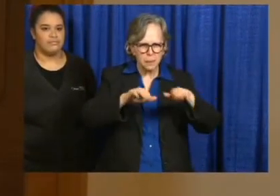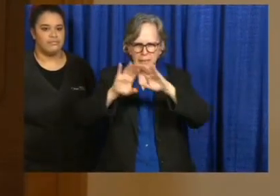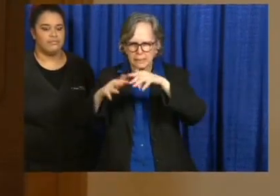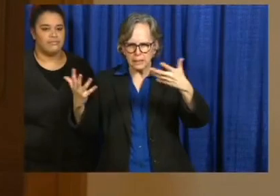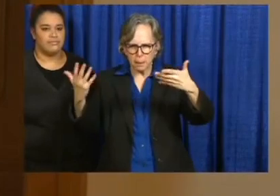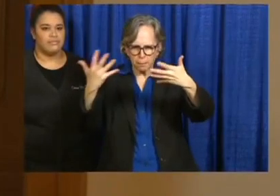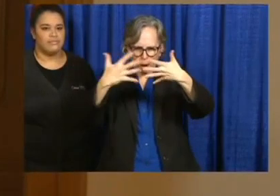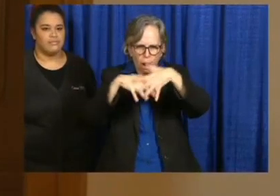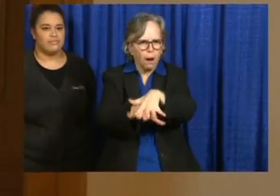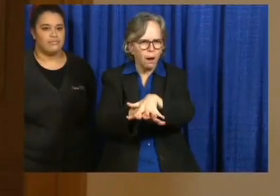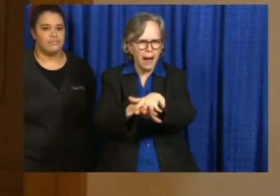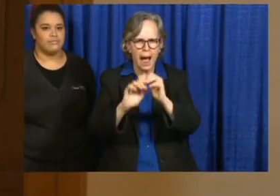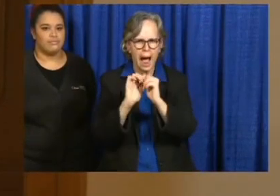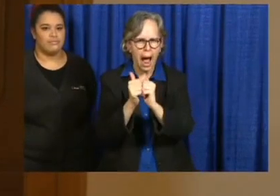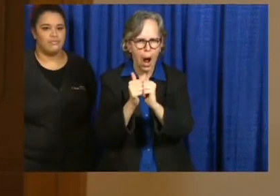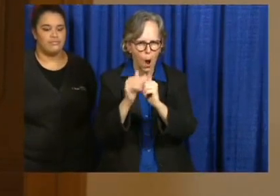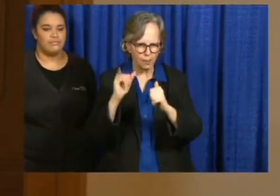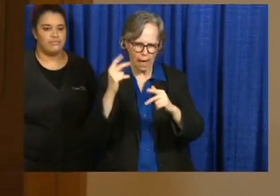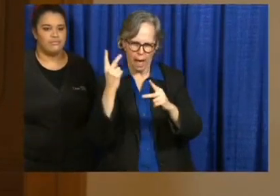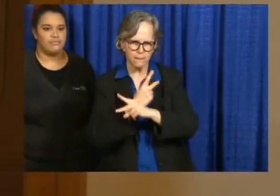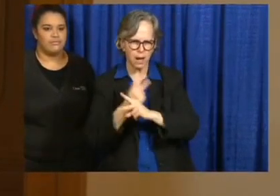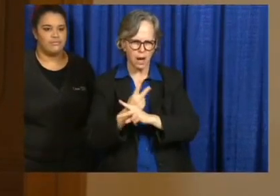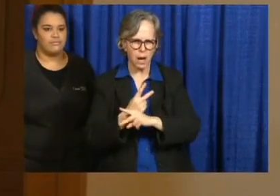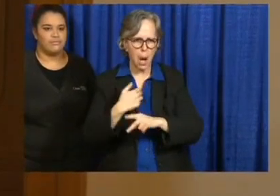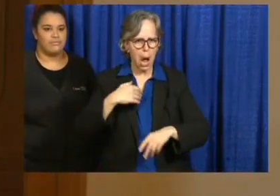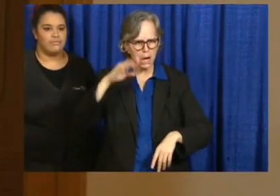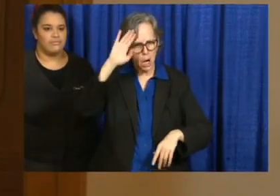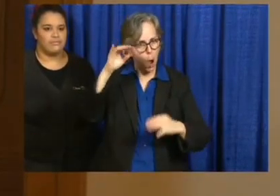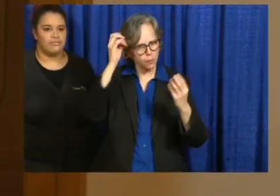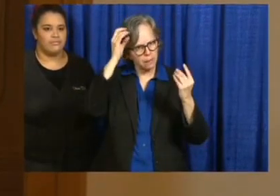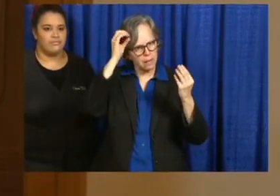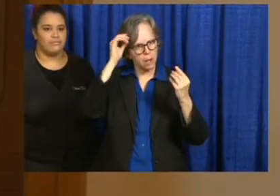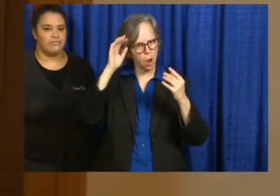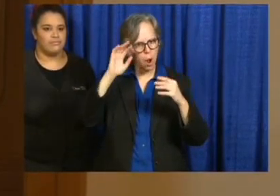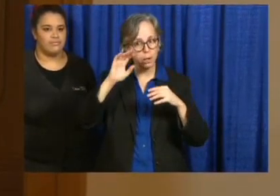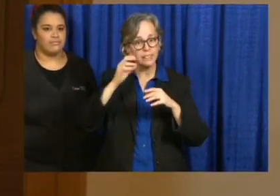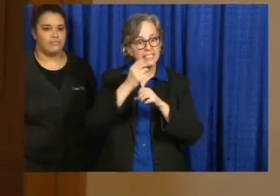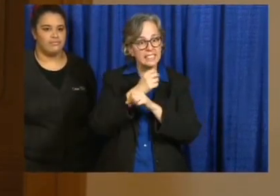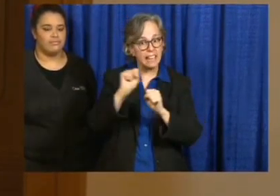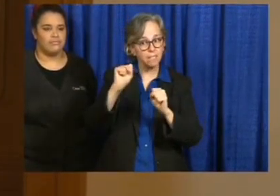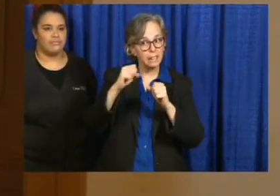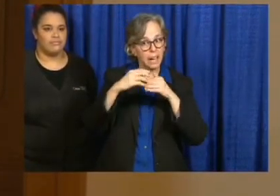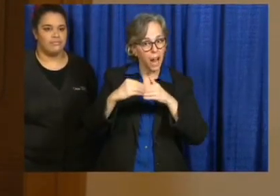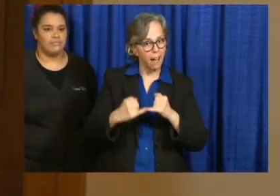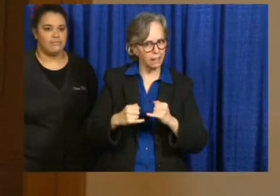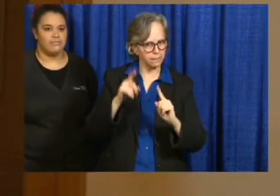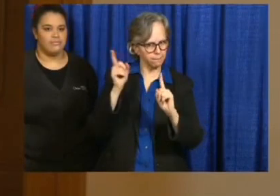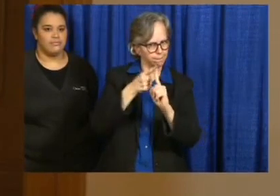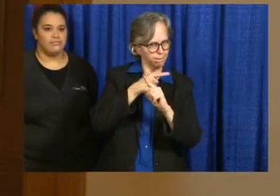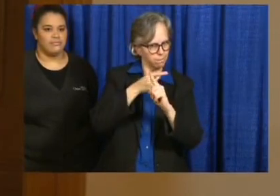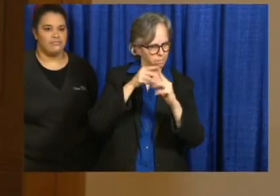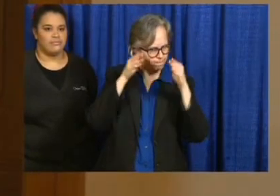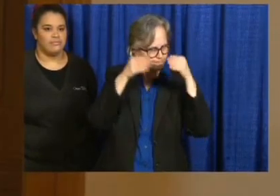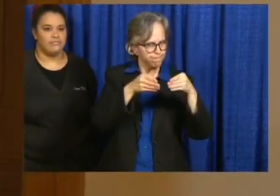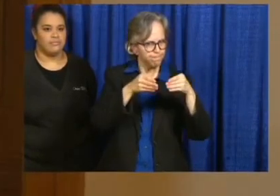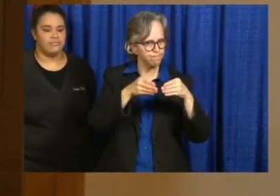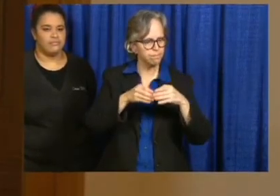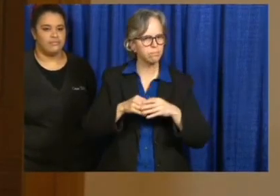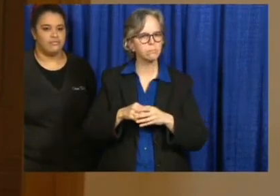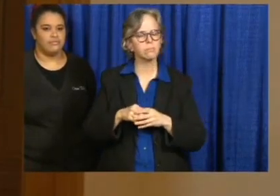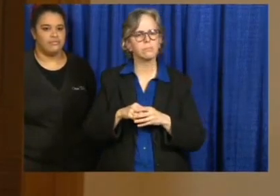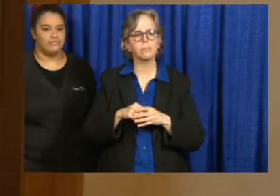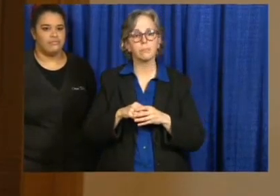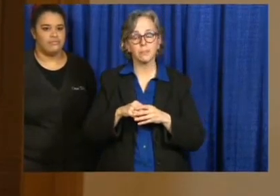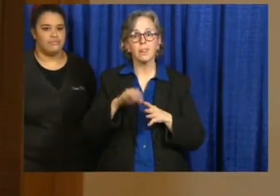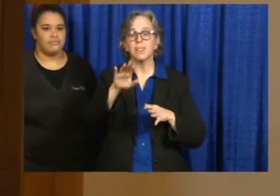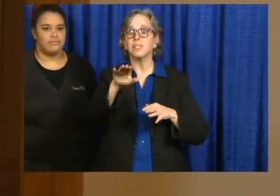those safety guidelines into account. I think you can easily look at the situation, and I've been in